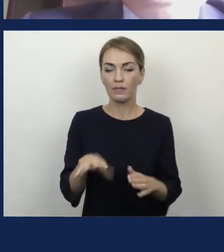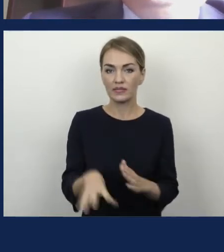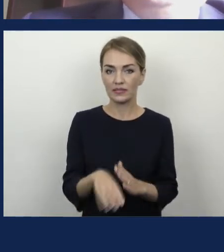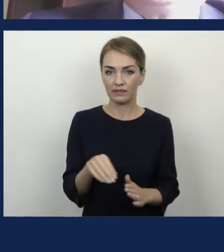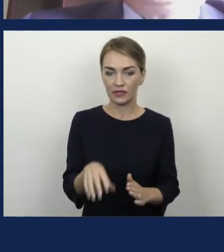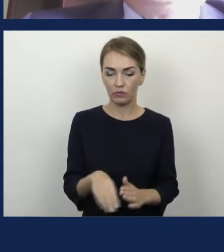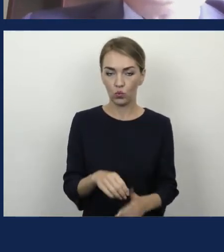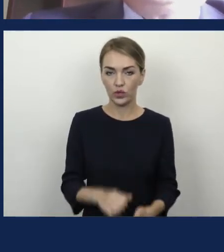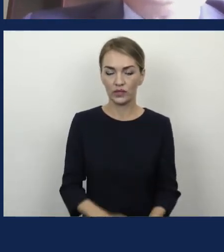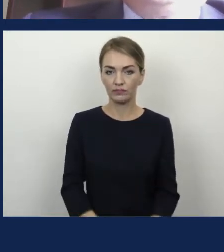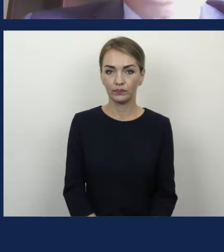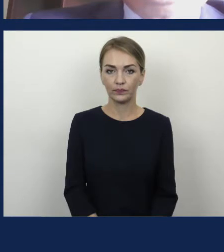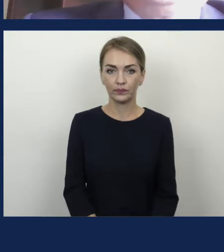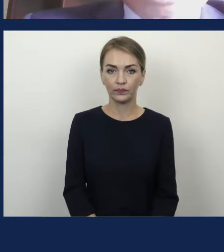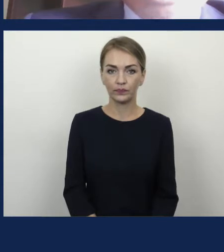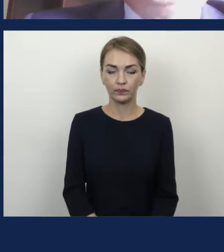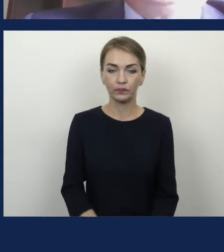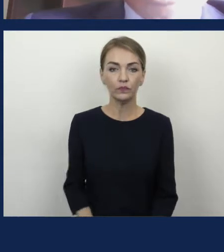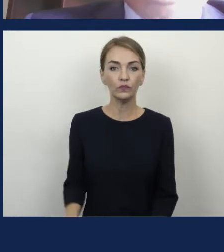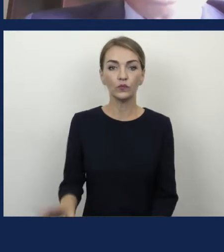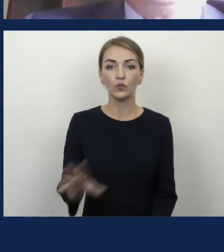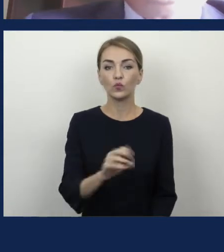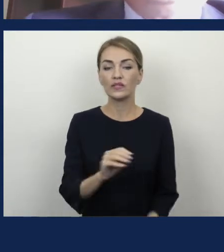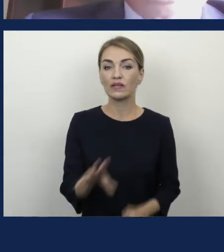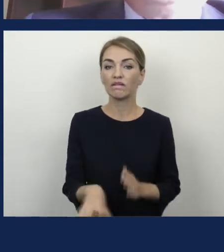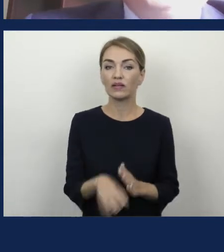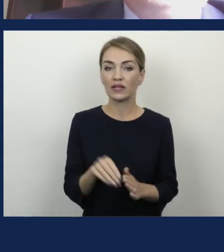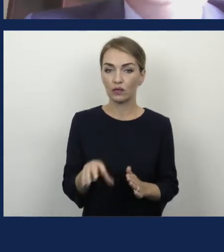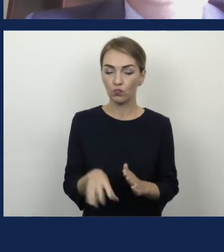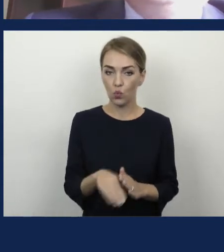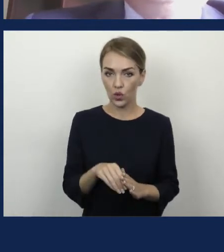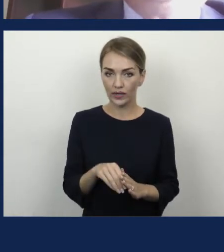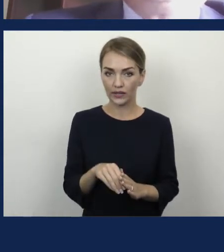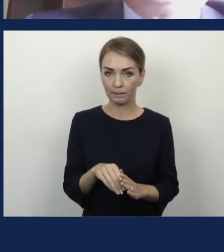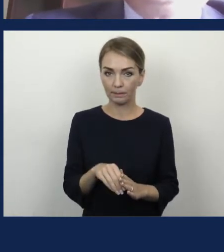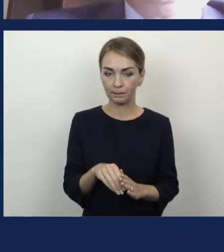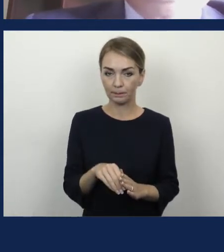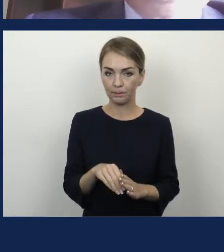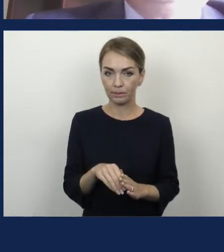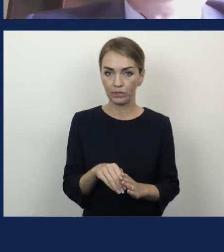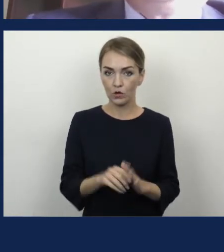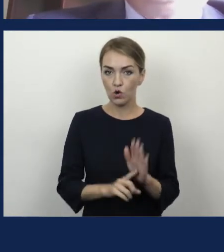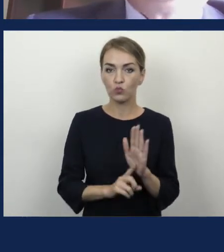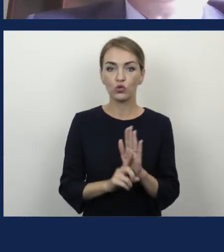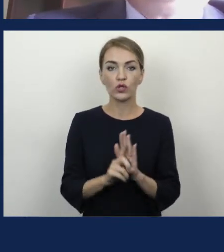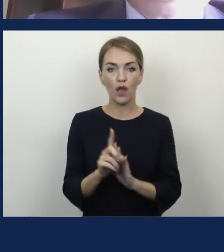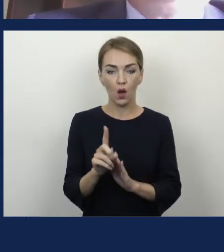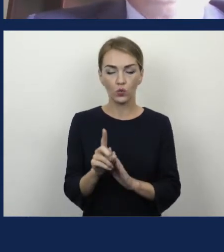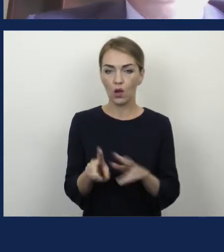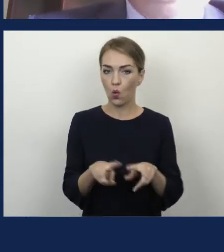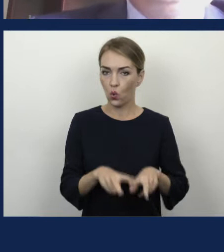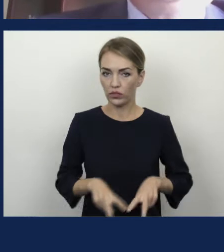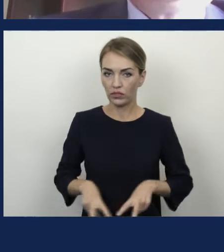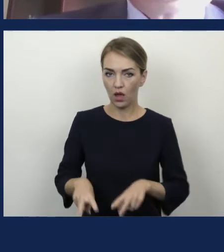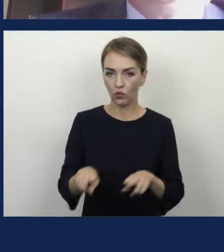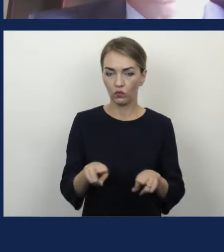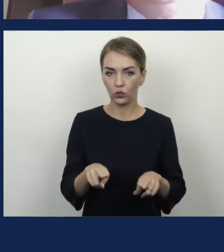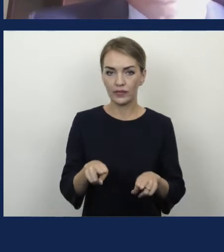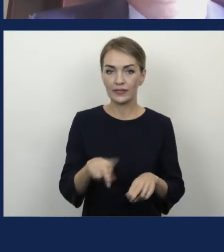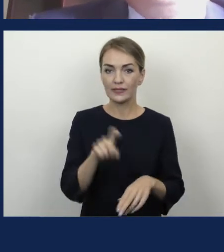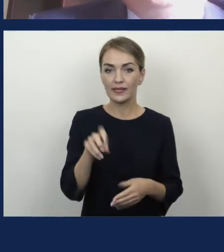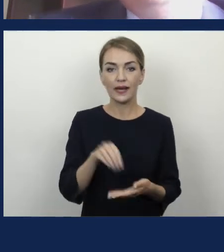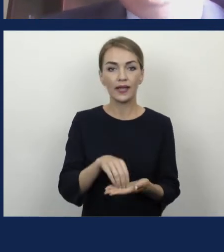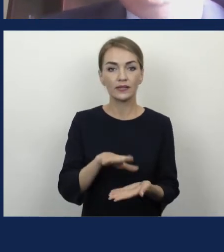All elections commence in the same manner, the registration of candidates